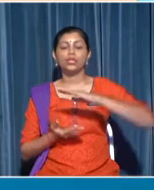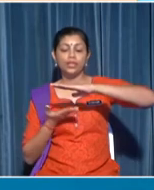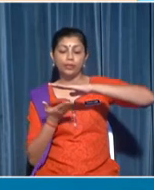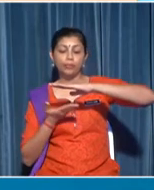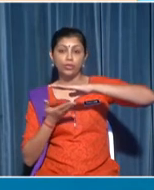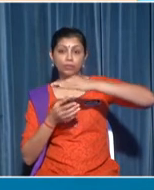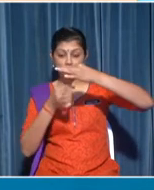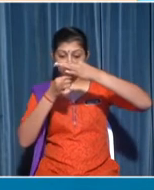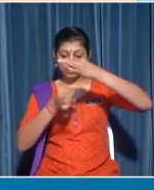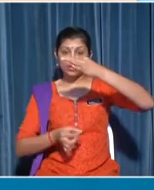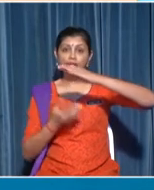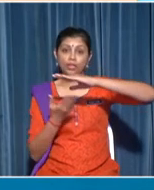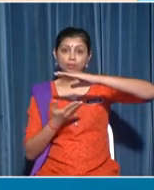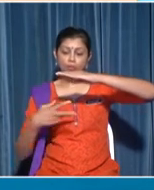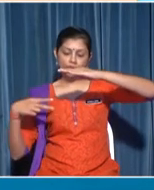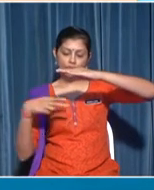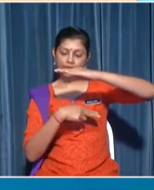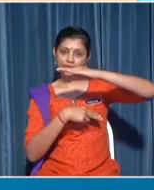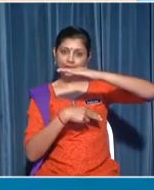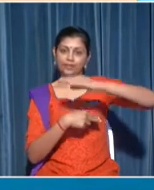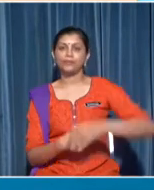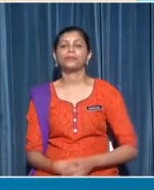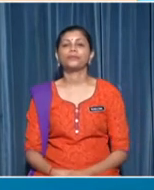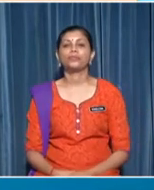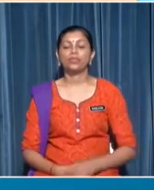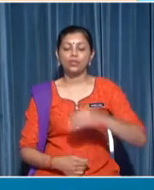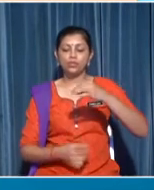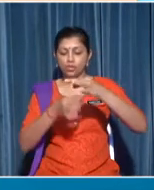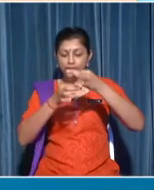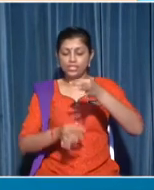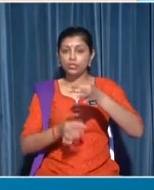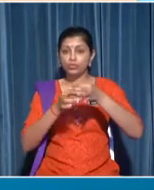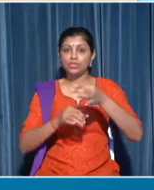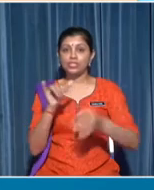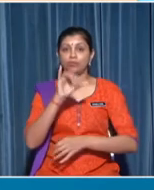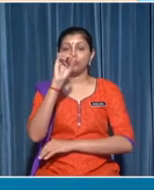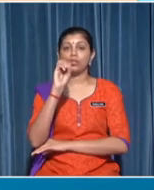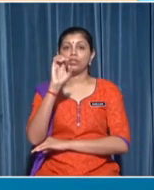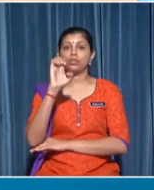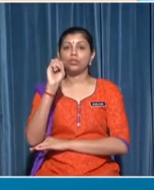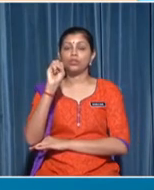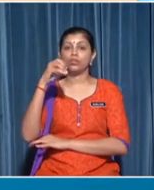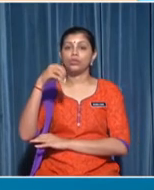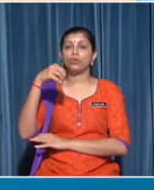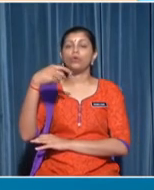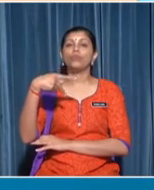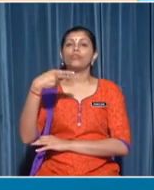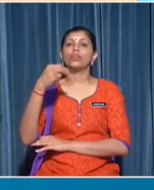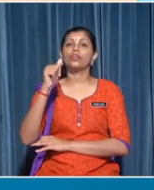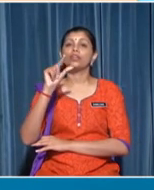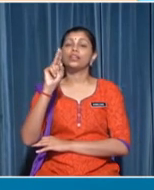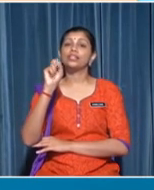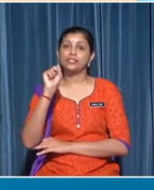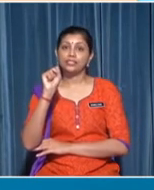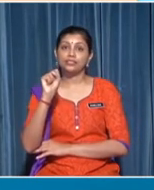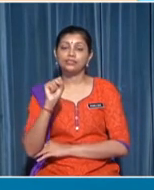part first. This tube will represent your esophagus. And you will also need a